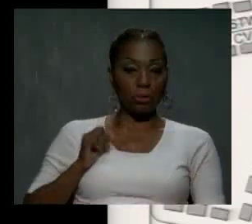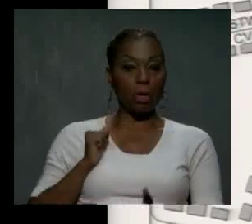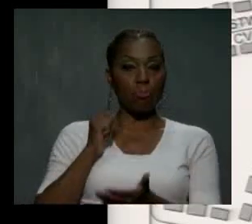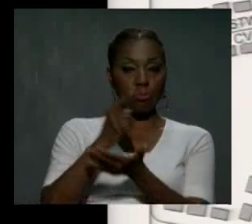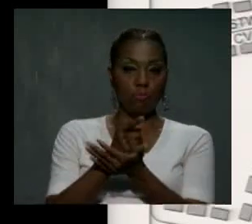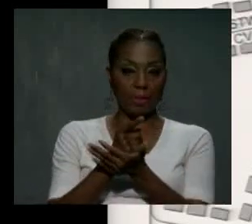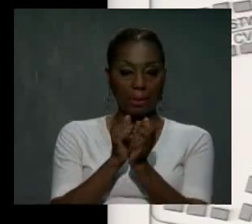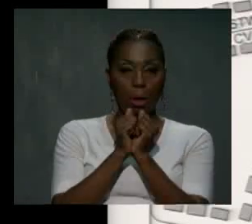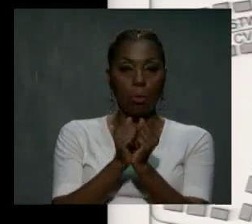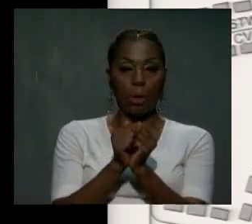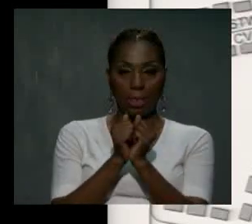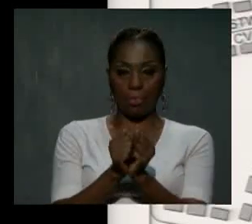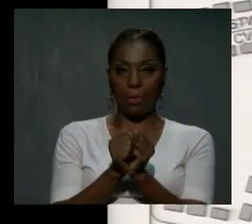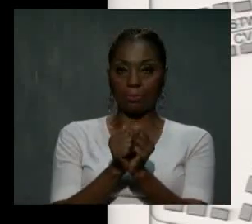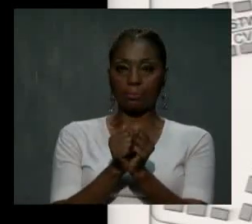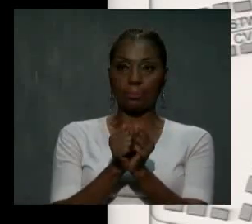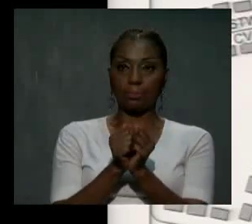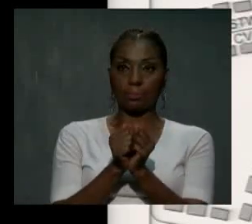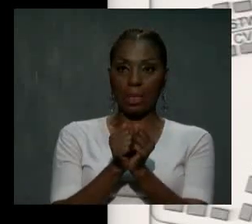it with